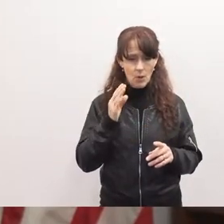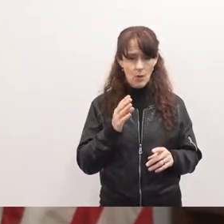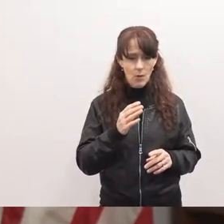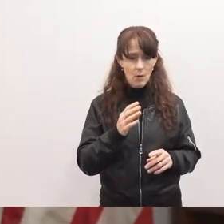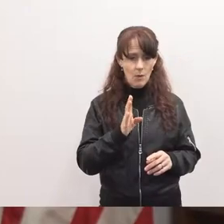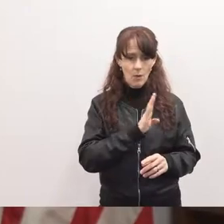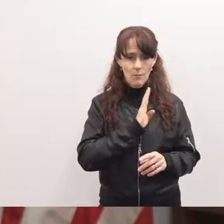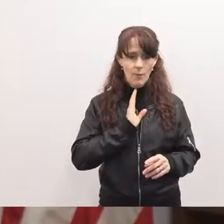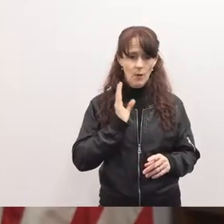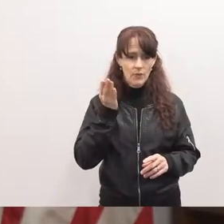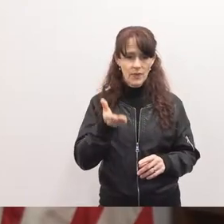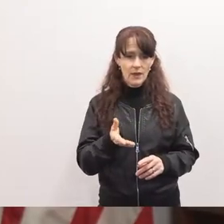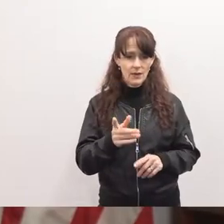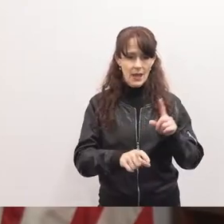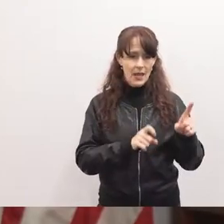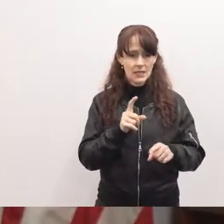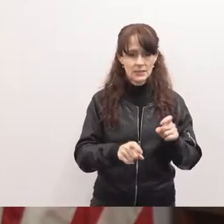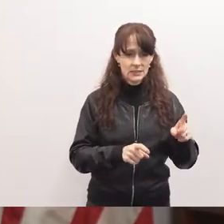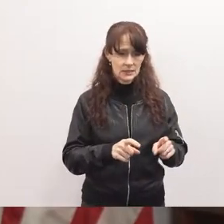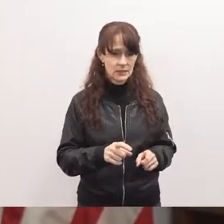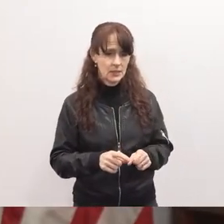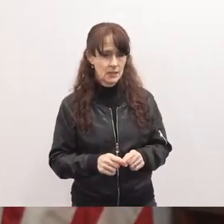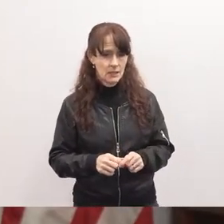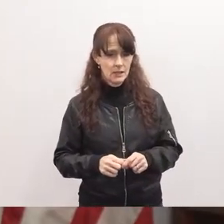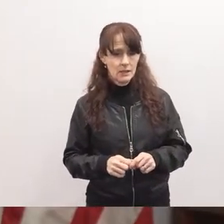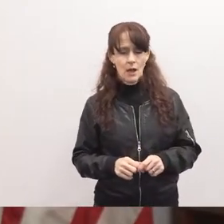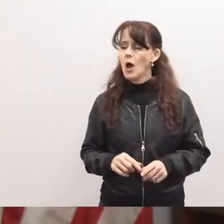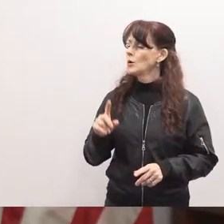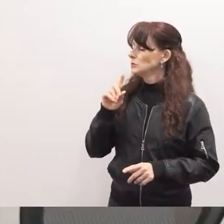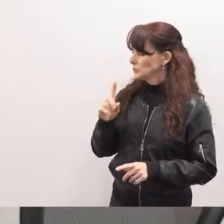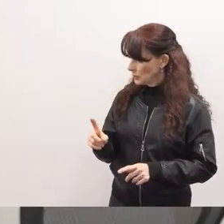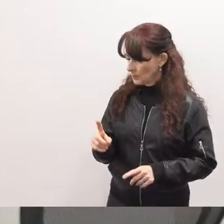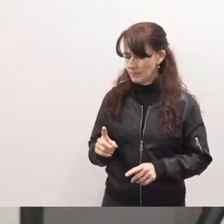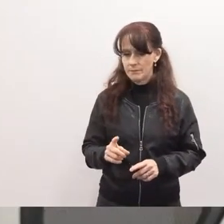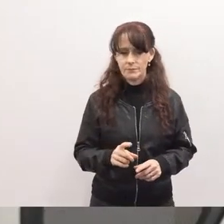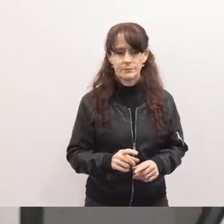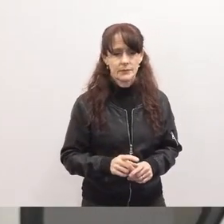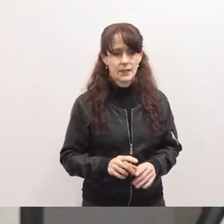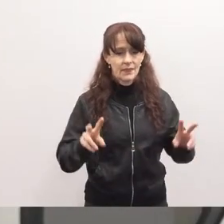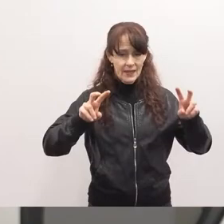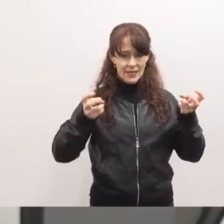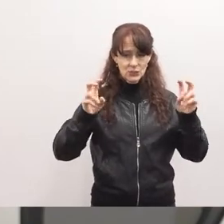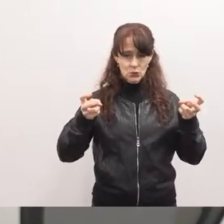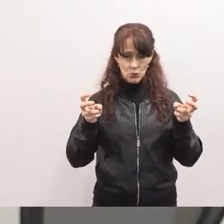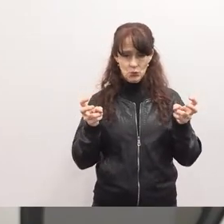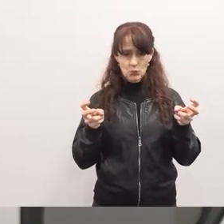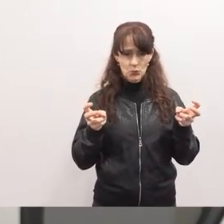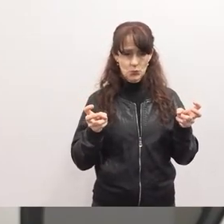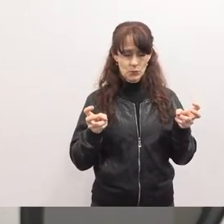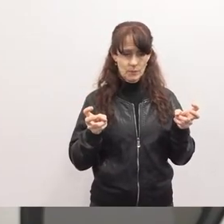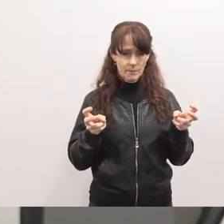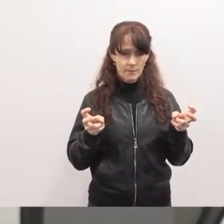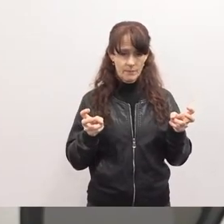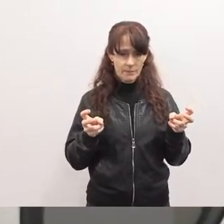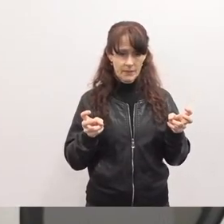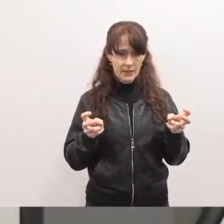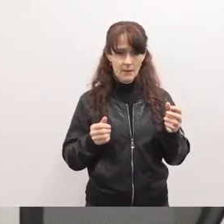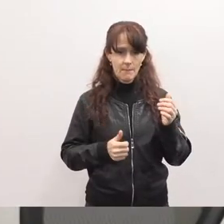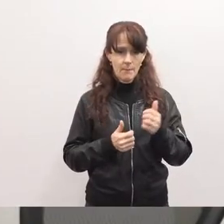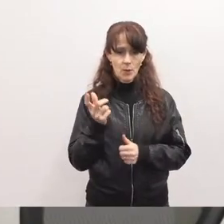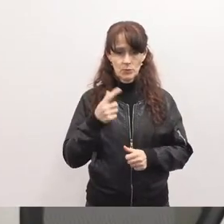there, and they ask a question of us. Sure. So the issue is are a majority of